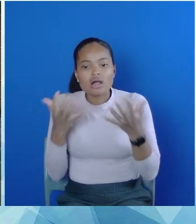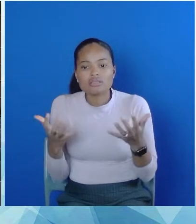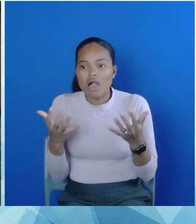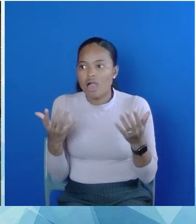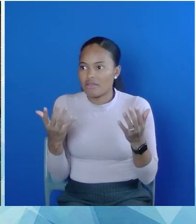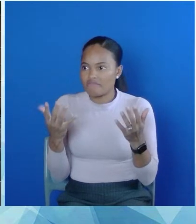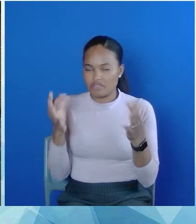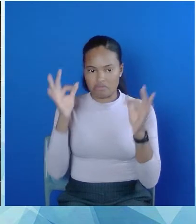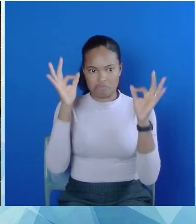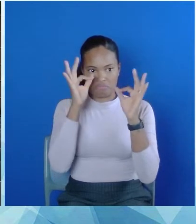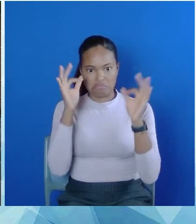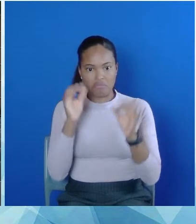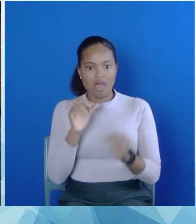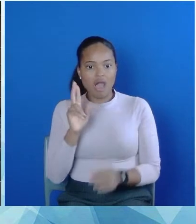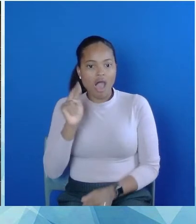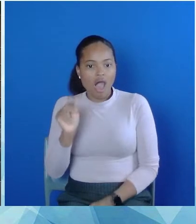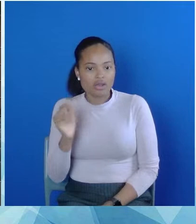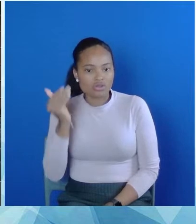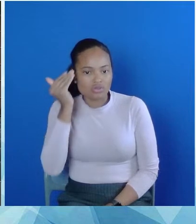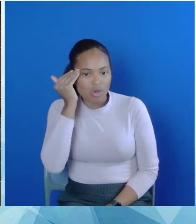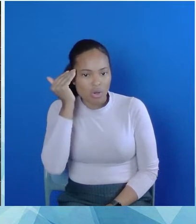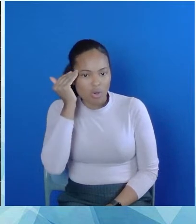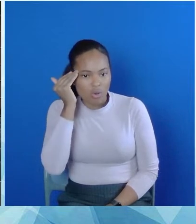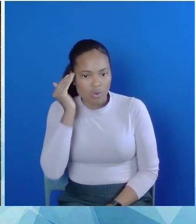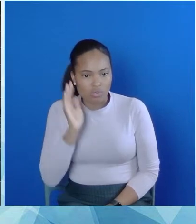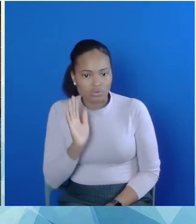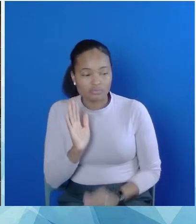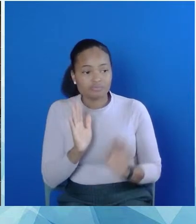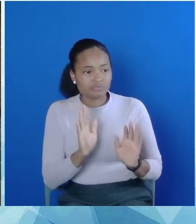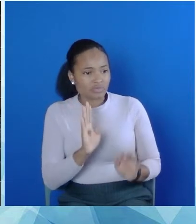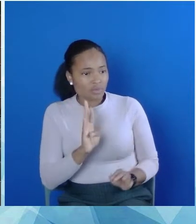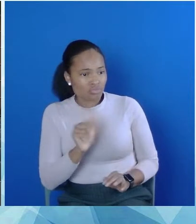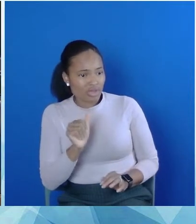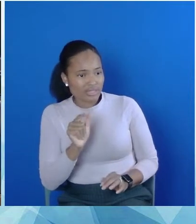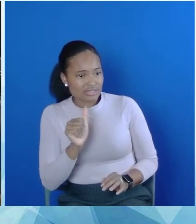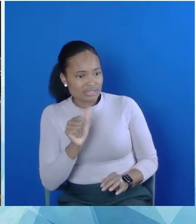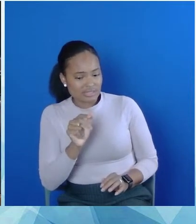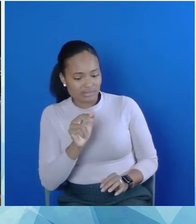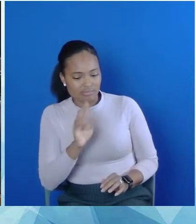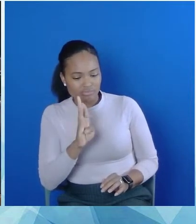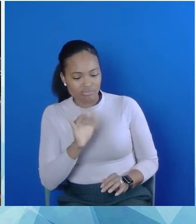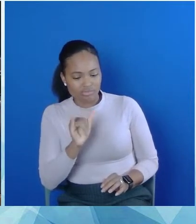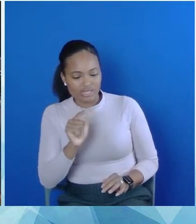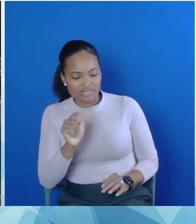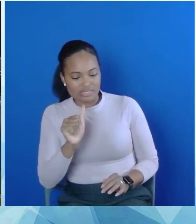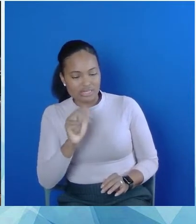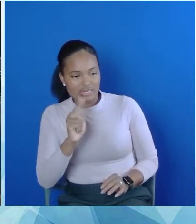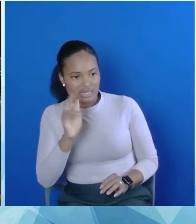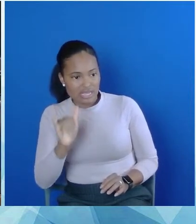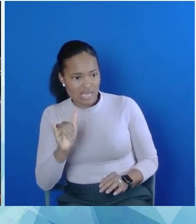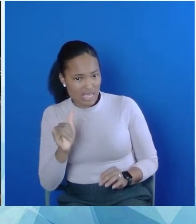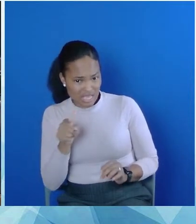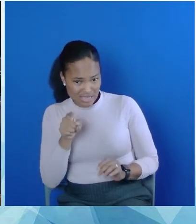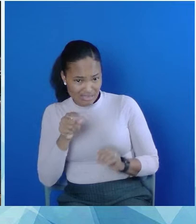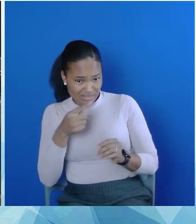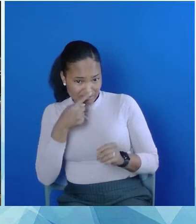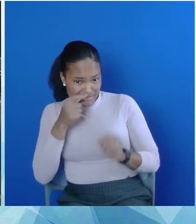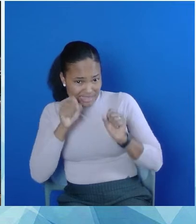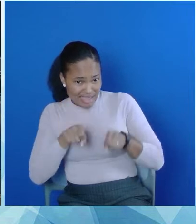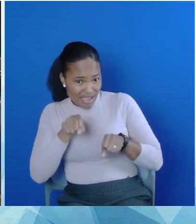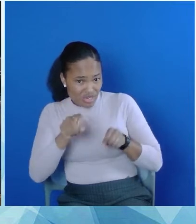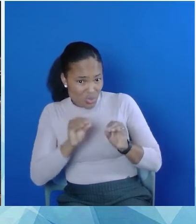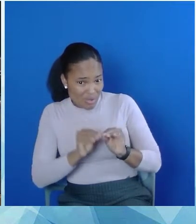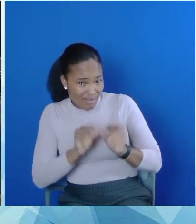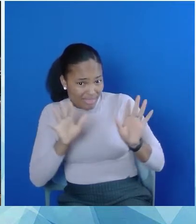unknowns. Is there anything that you can clarify, since we do have a lot of the public here that has already